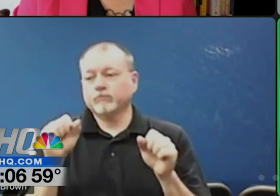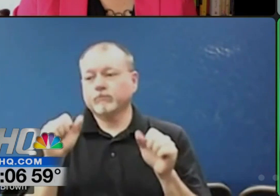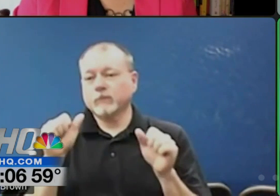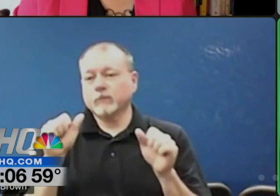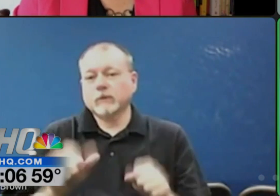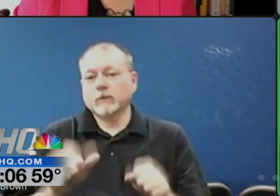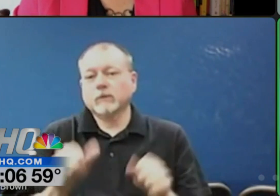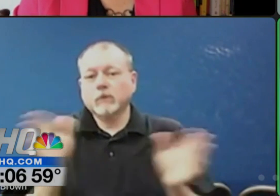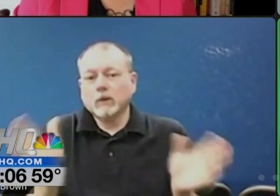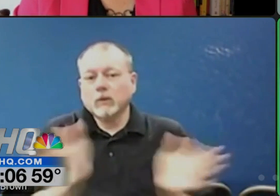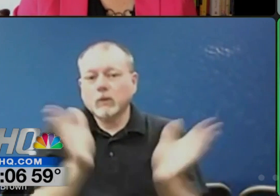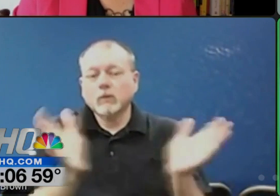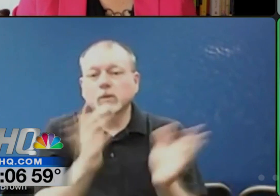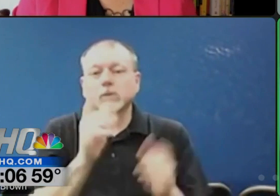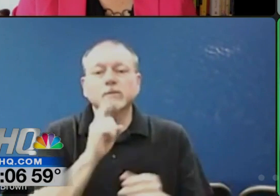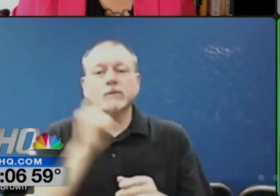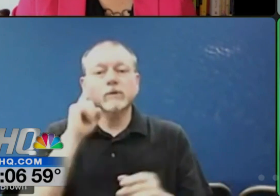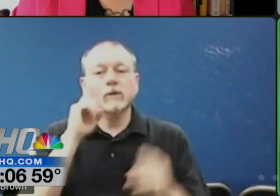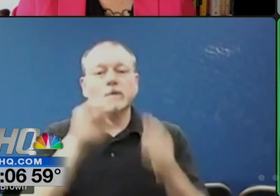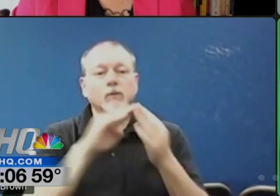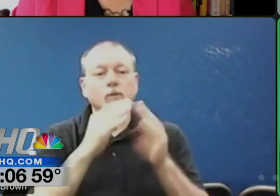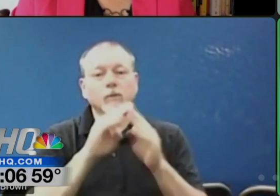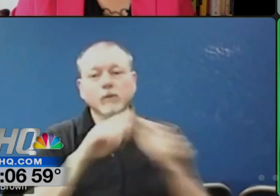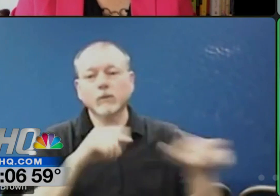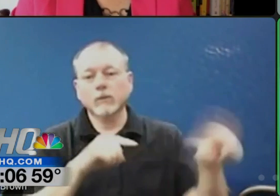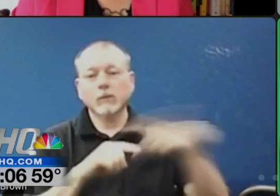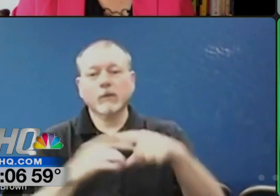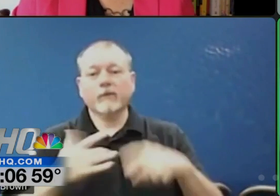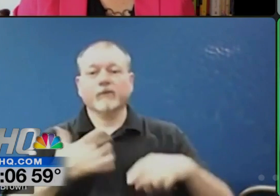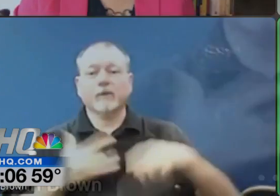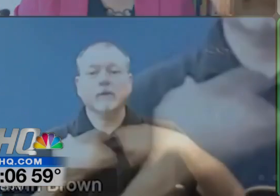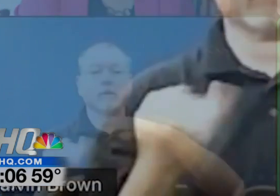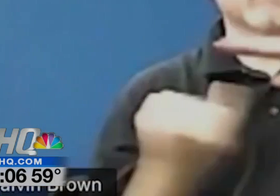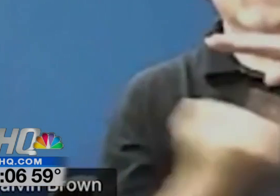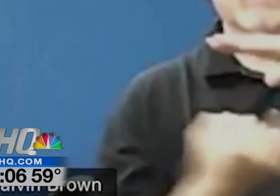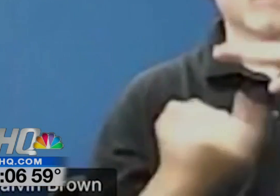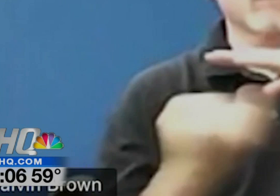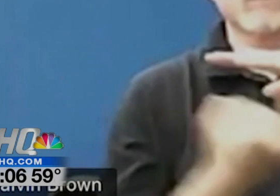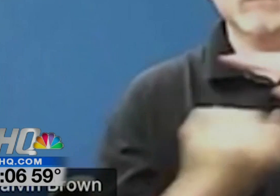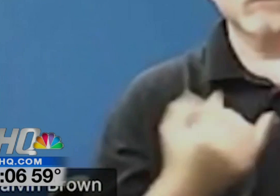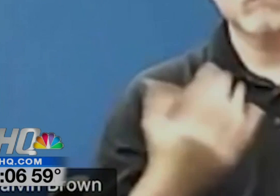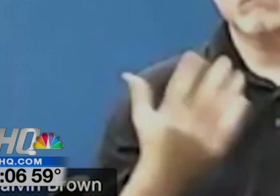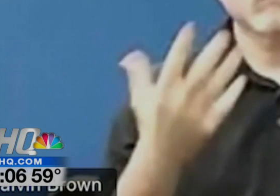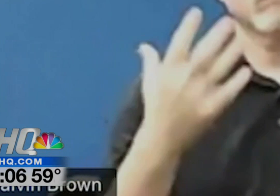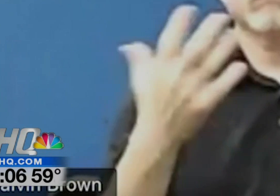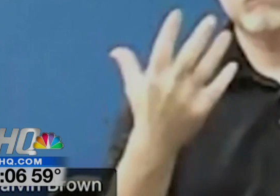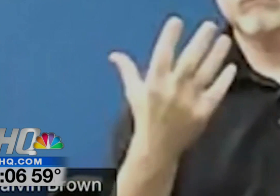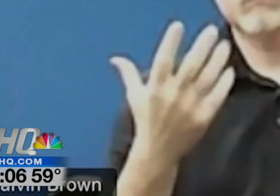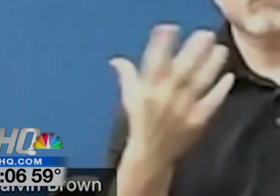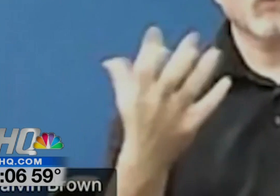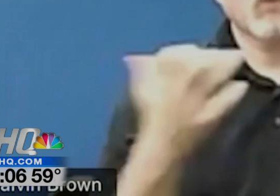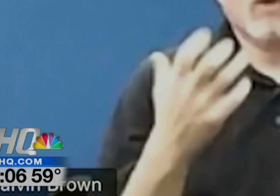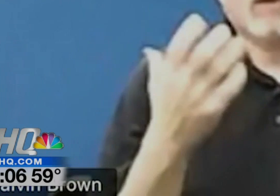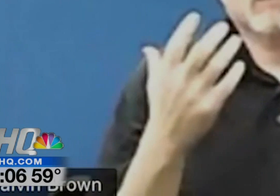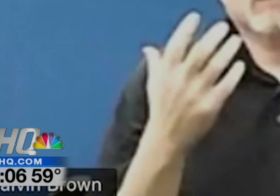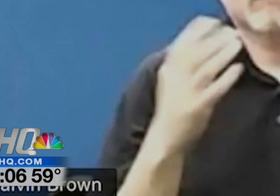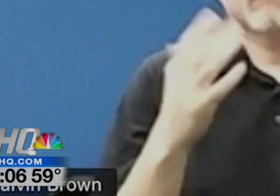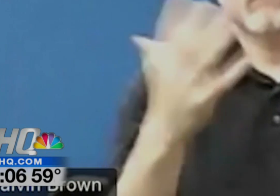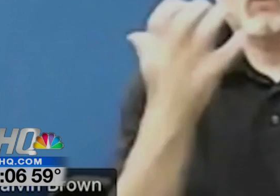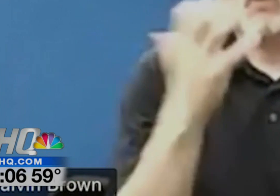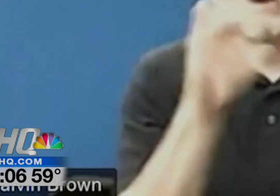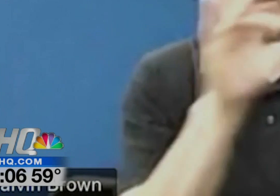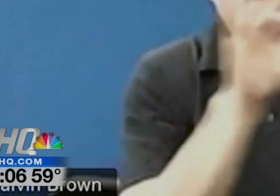world feels incredibly isolating, you're never actually alone. I would like to encourage